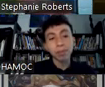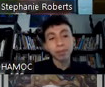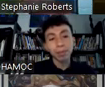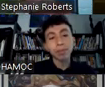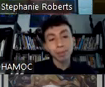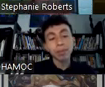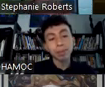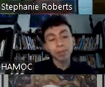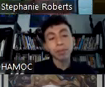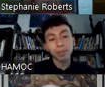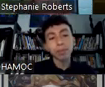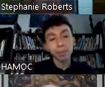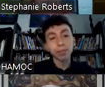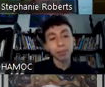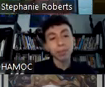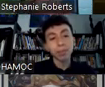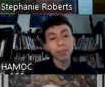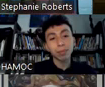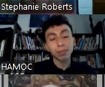I'm not sure, like,